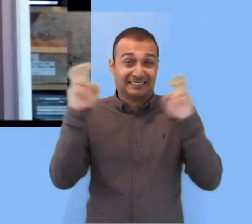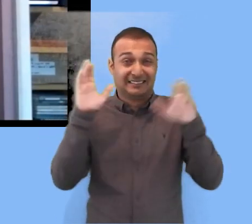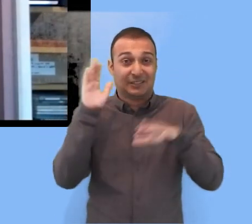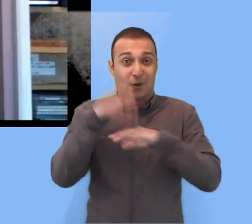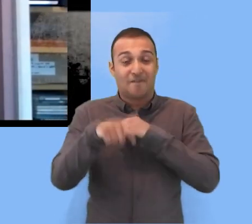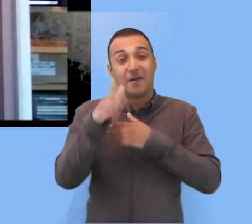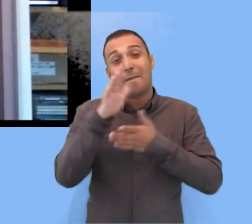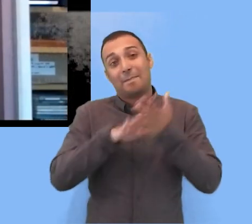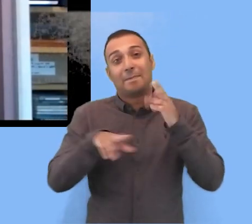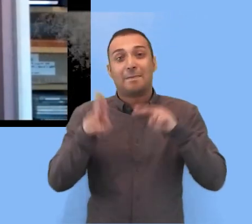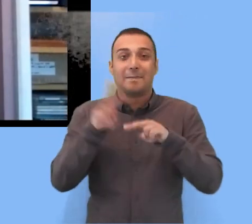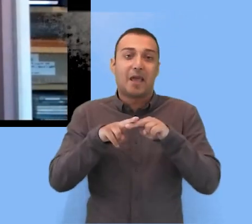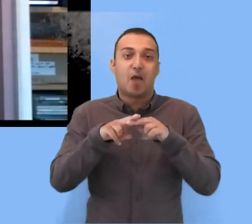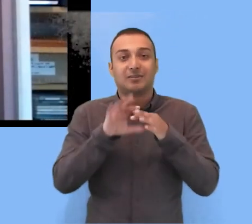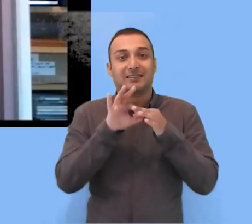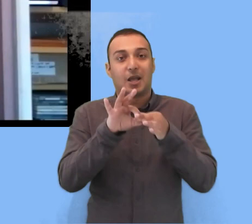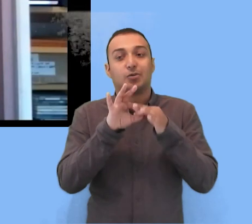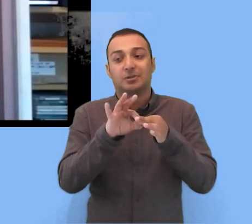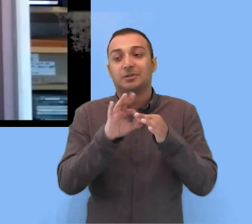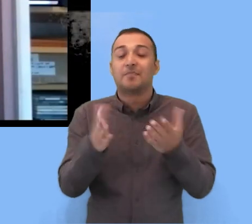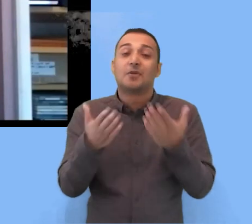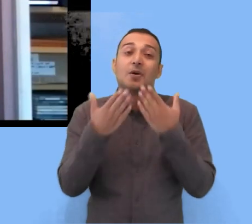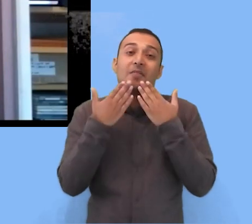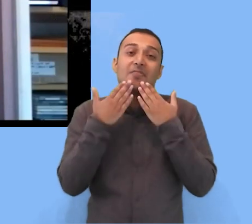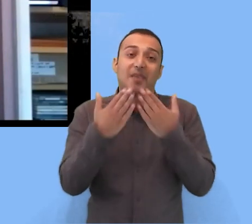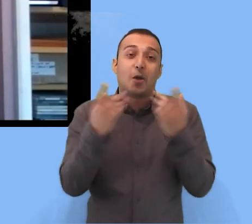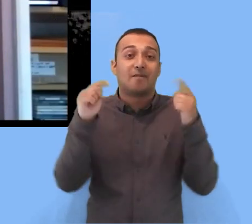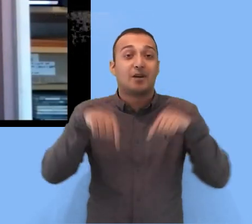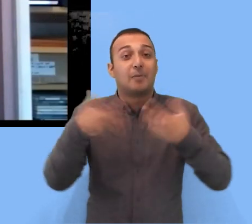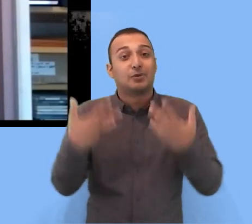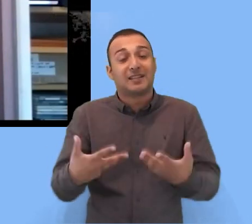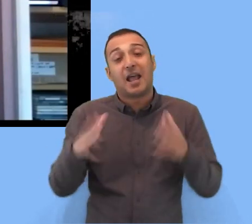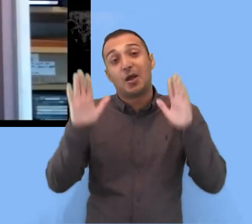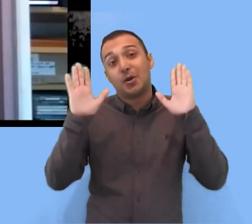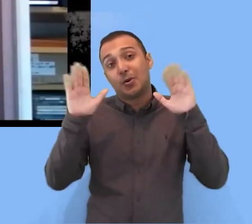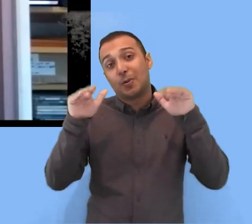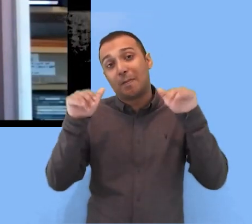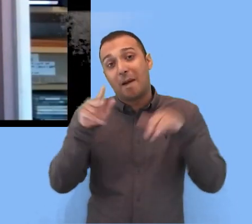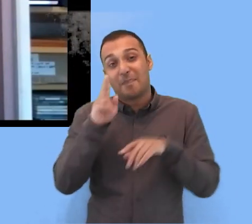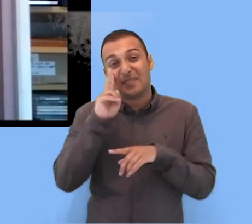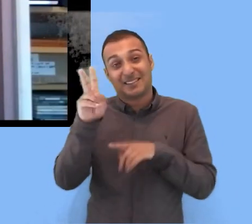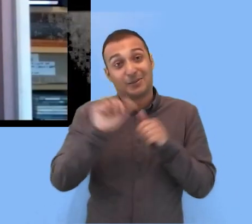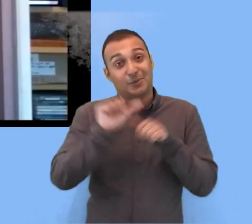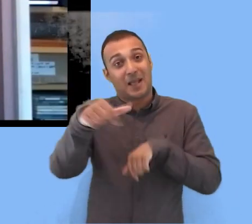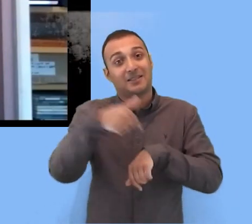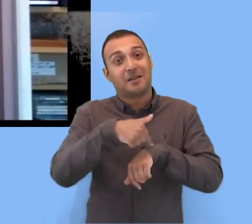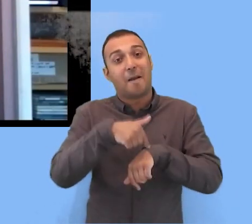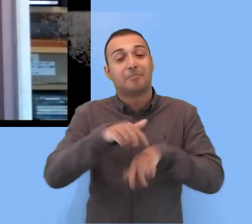Foundation Stage Forum, thanks for your company this evening, and goodbye until our next TEC.